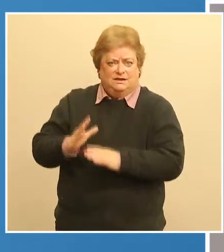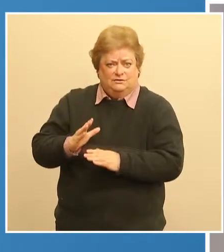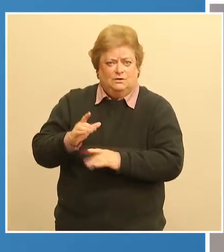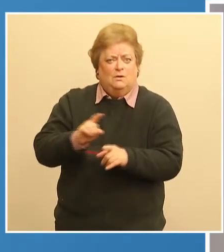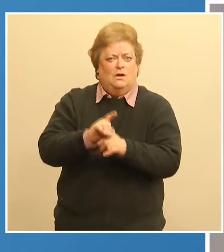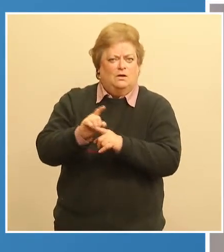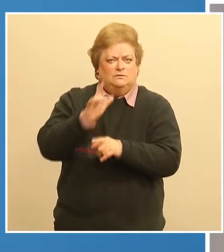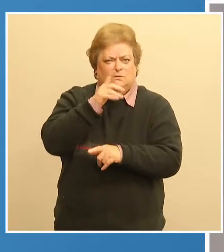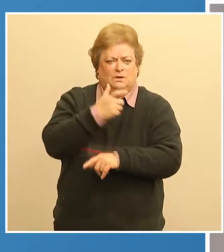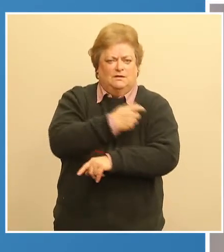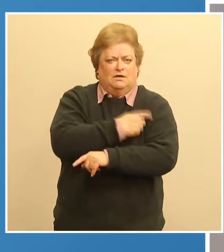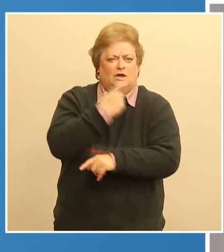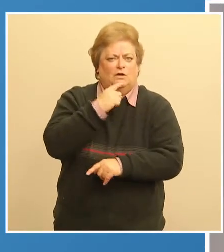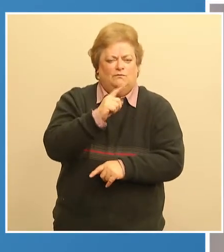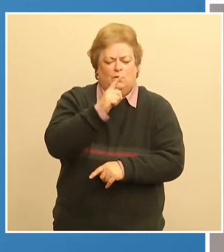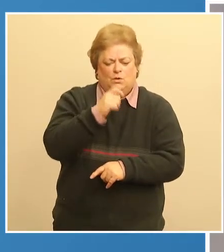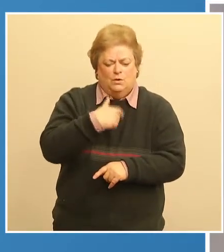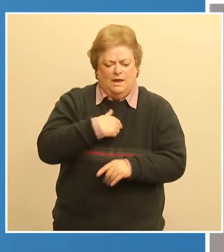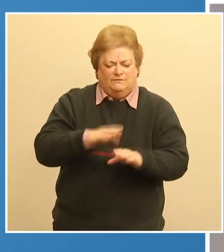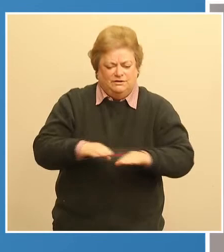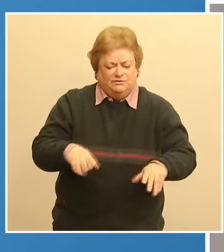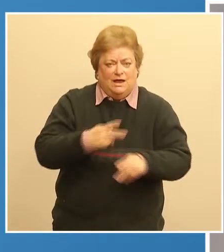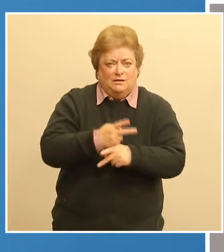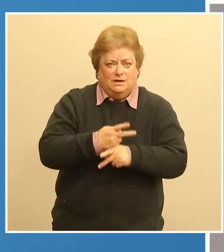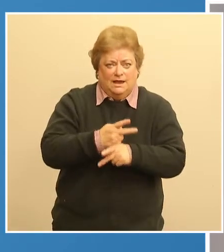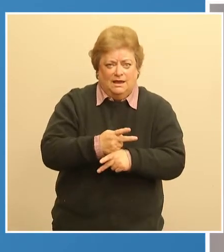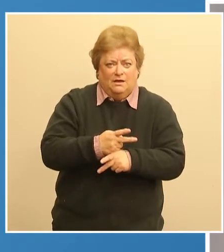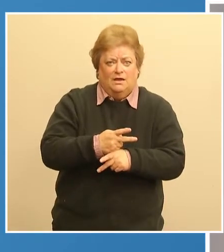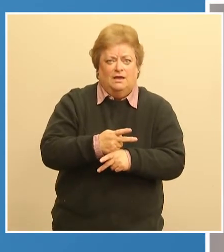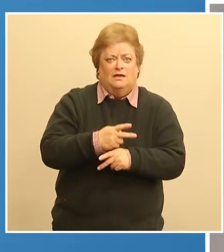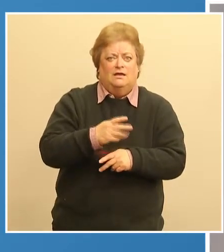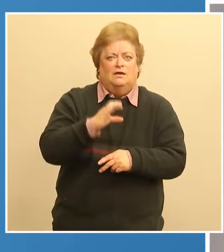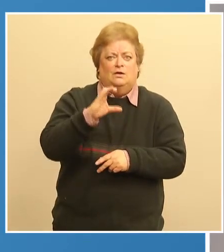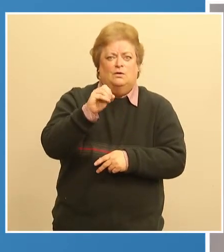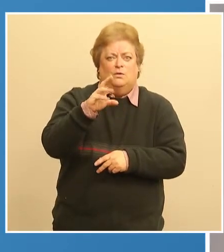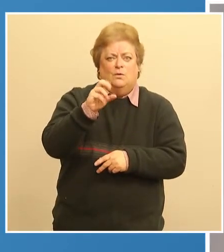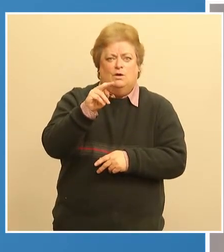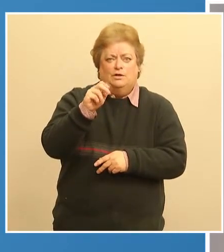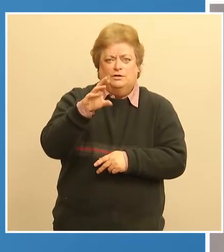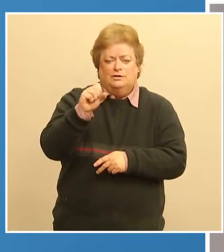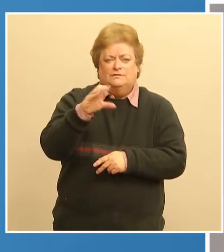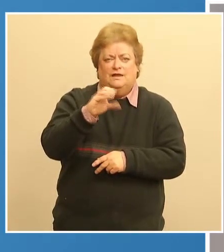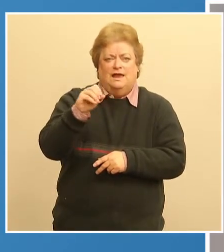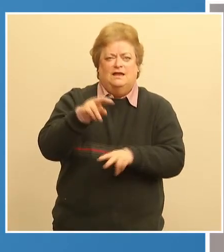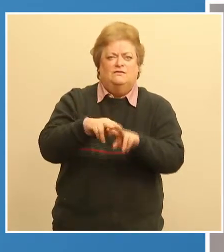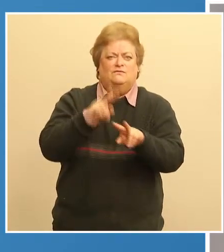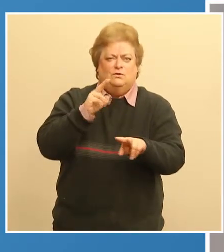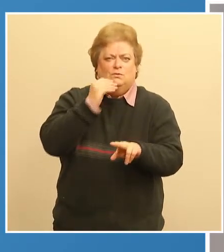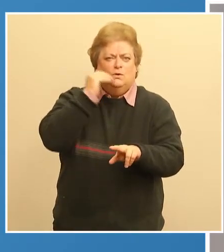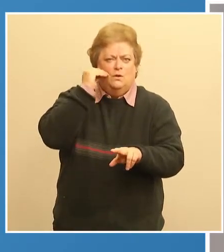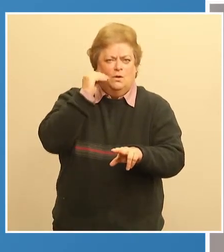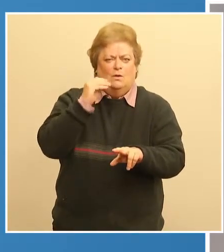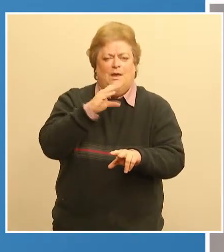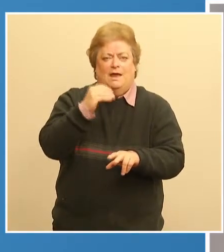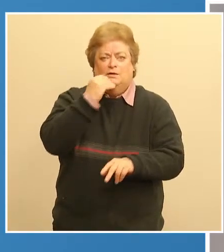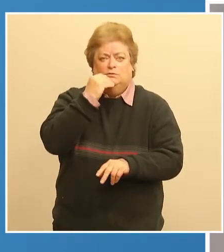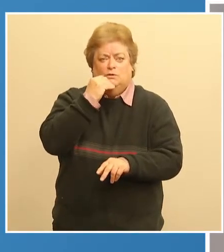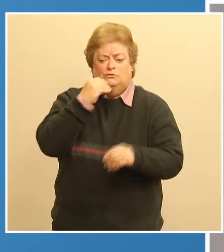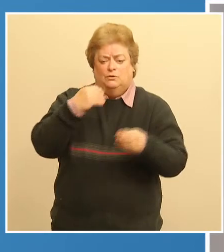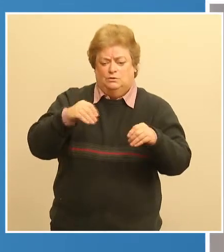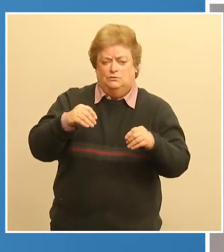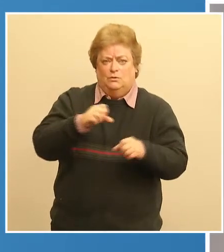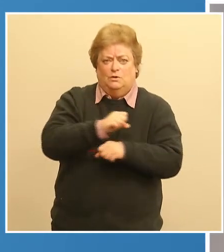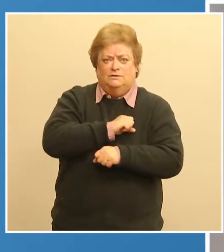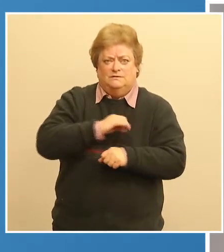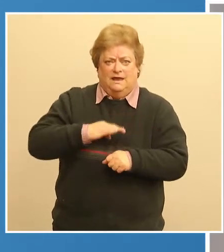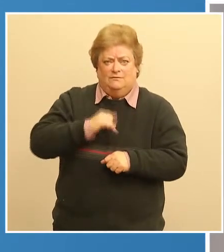be vaccinating licensed childcare providers, coroners and funeral home staff, and grocery store employees, all of whom are